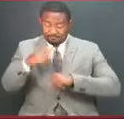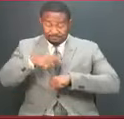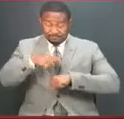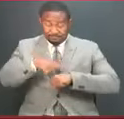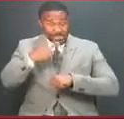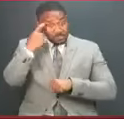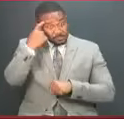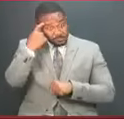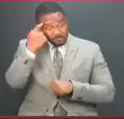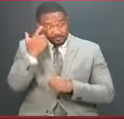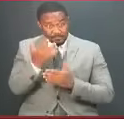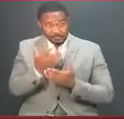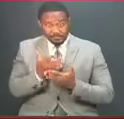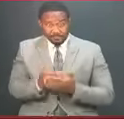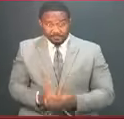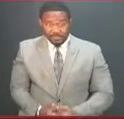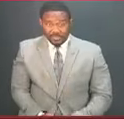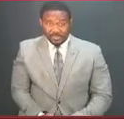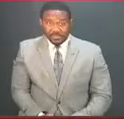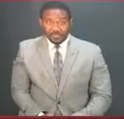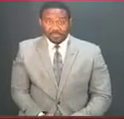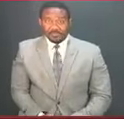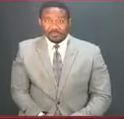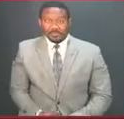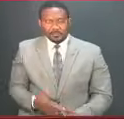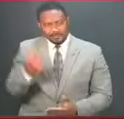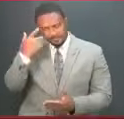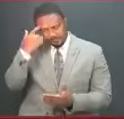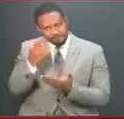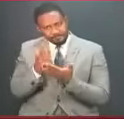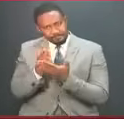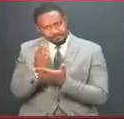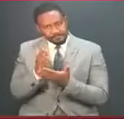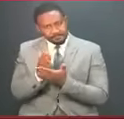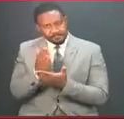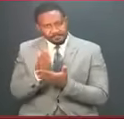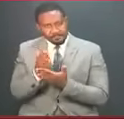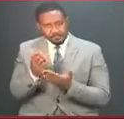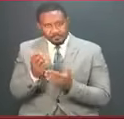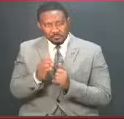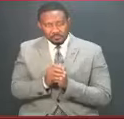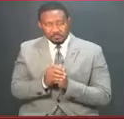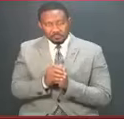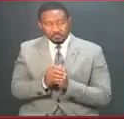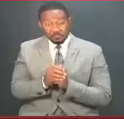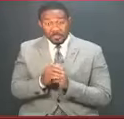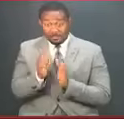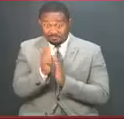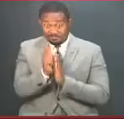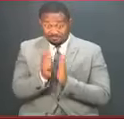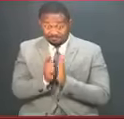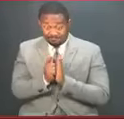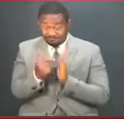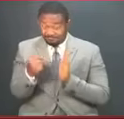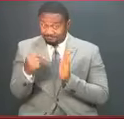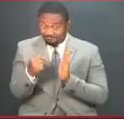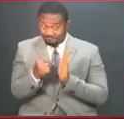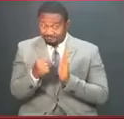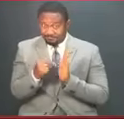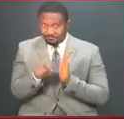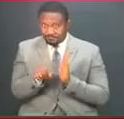proper and is the law that